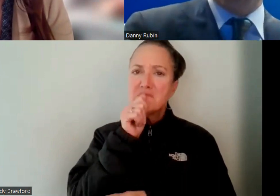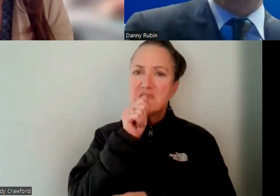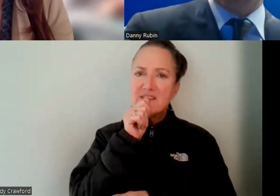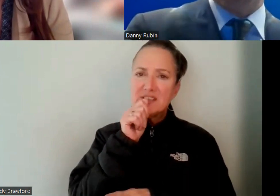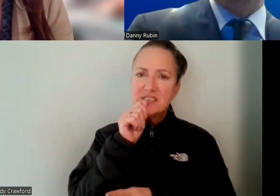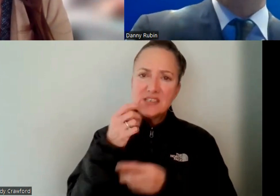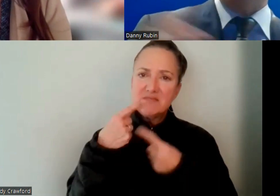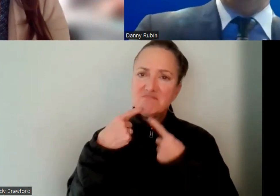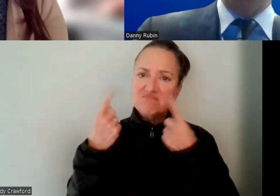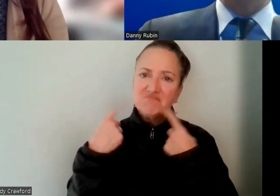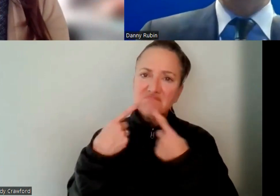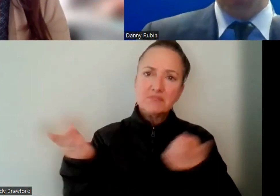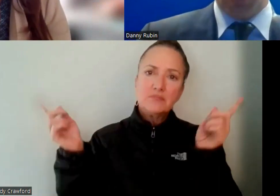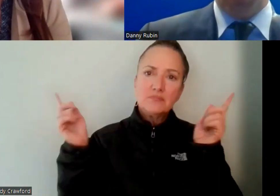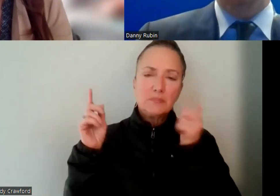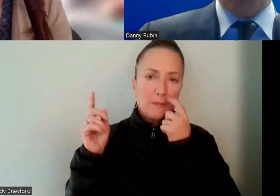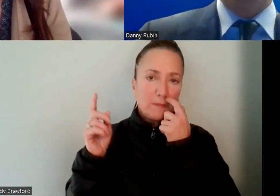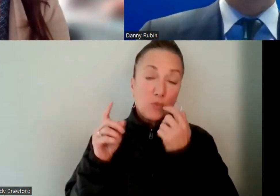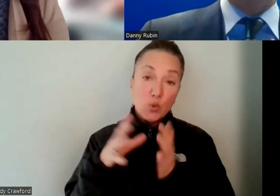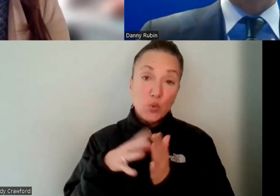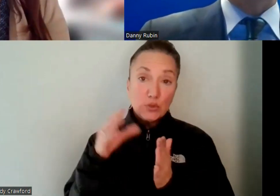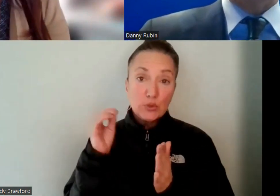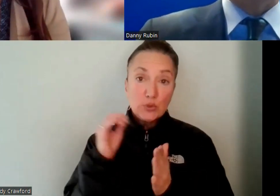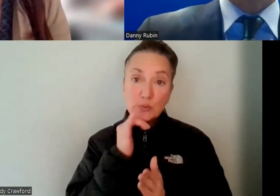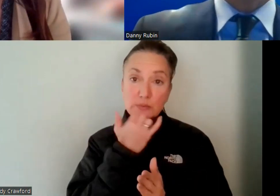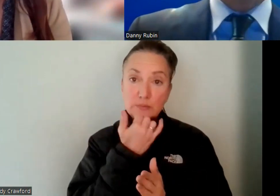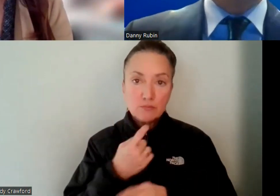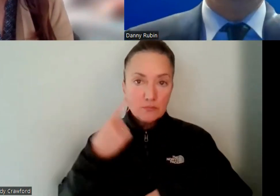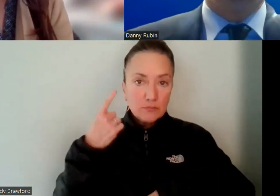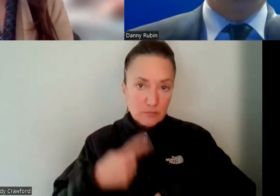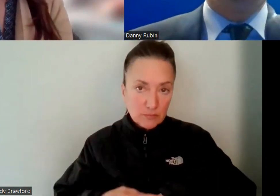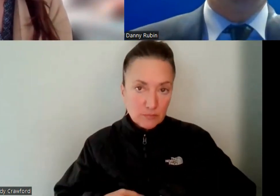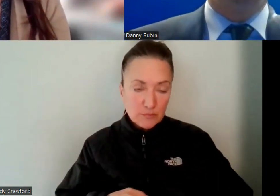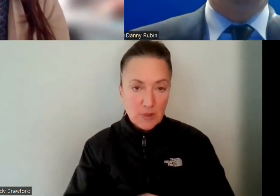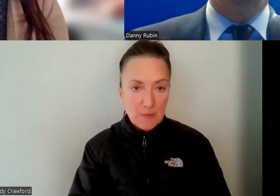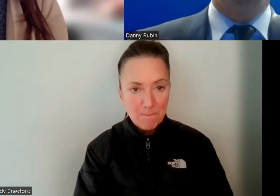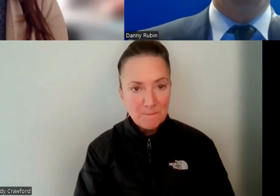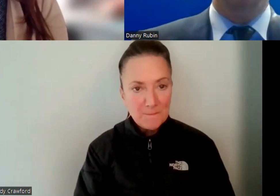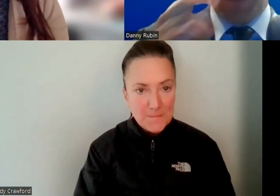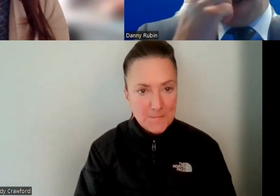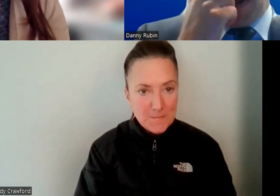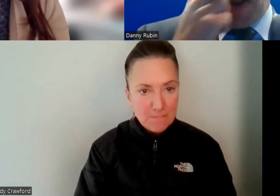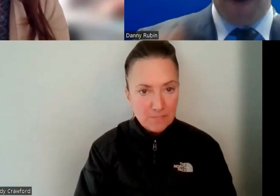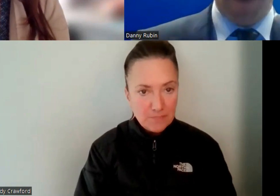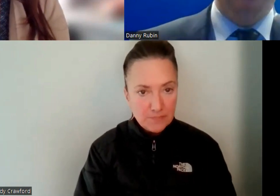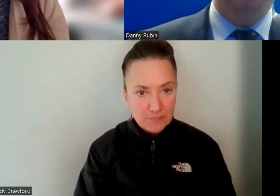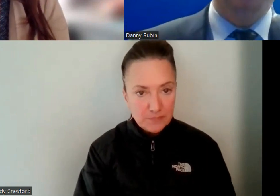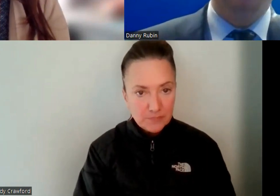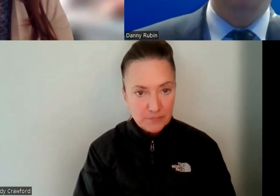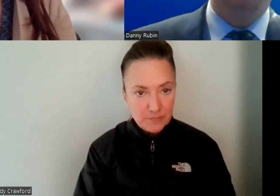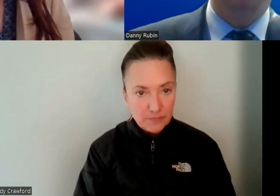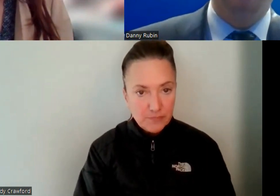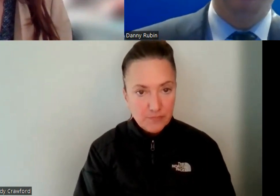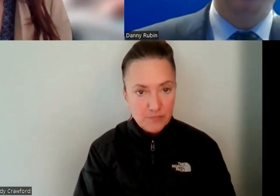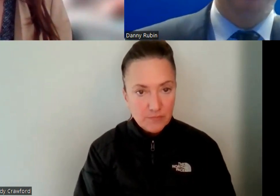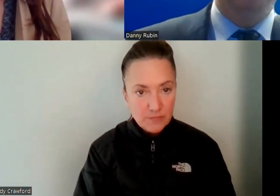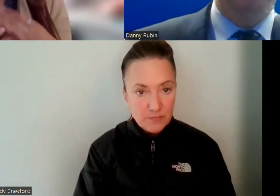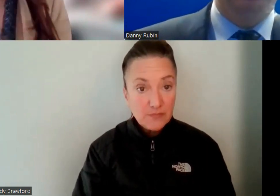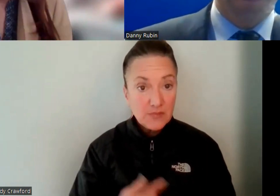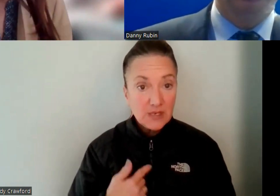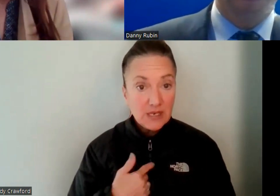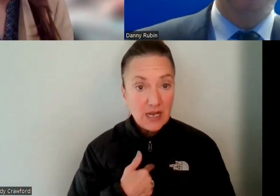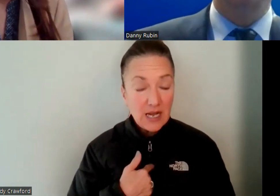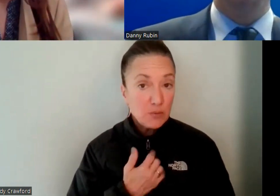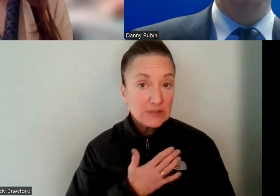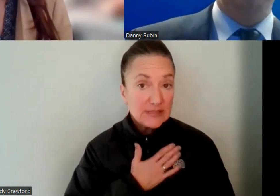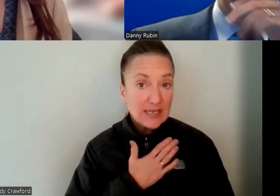mistake once, Yes. right? To then Yeah, know so how to do it. yeah, definitely. Like I was glad that I, asked